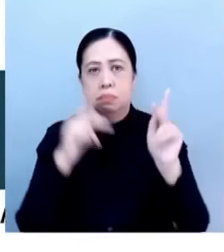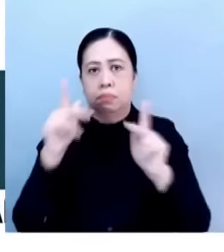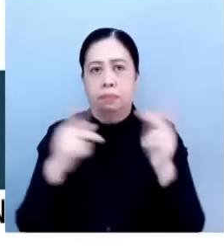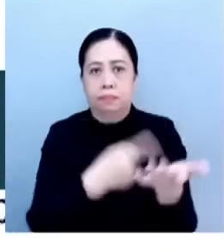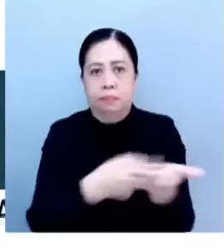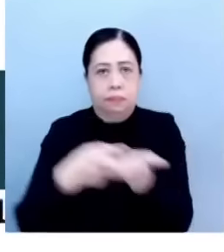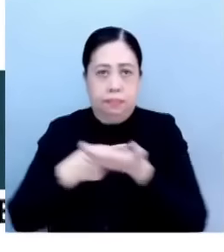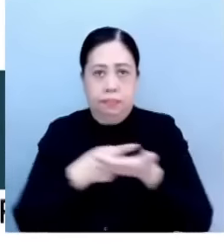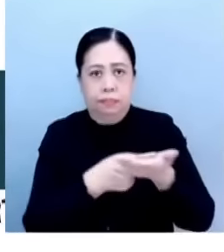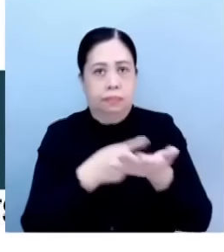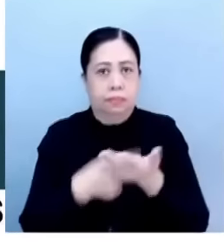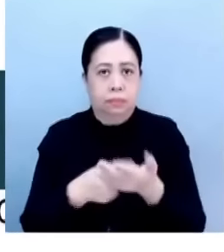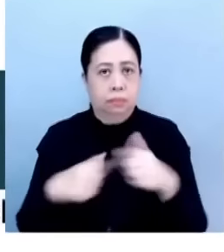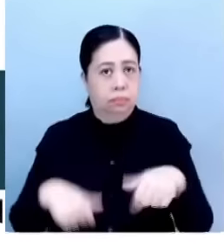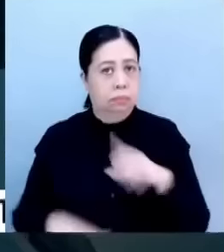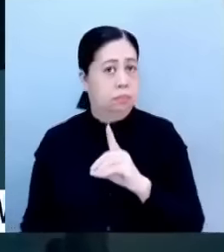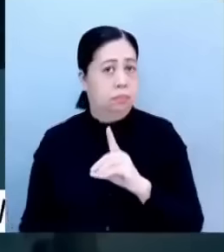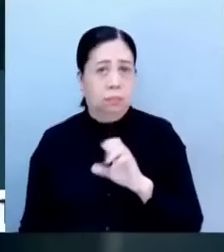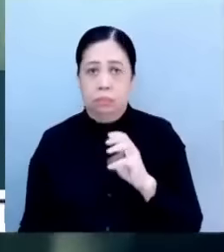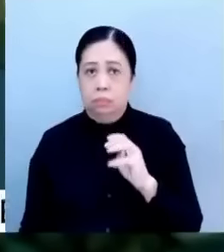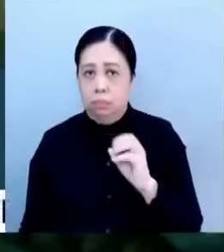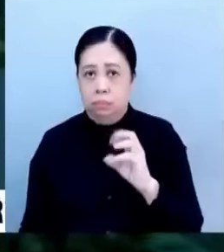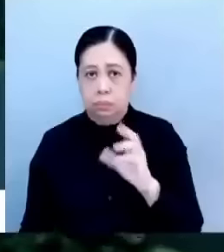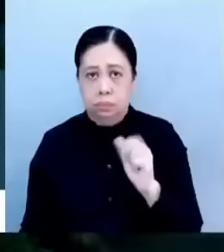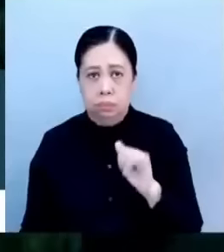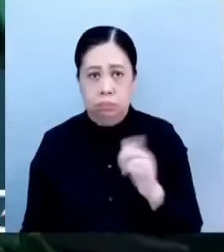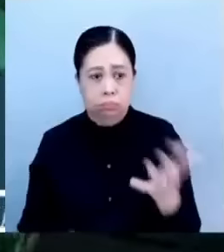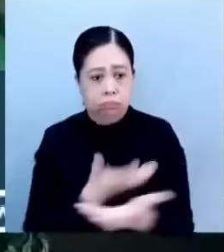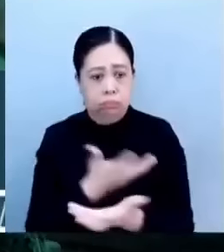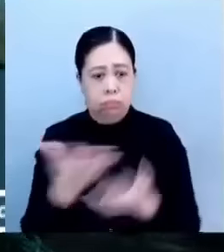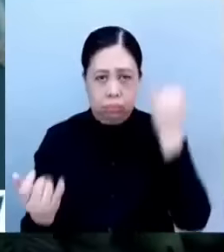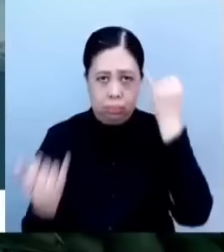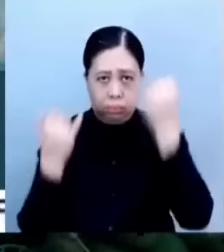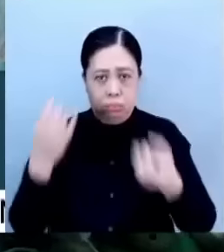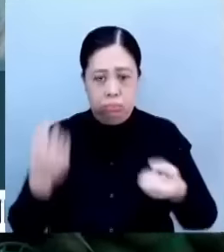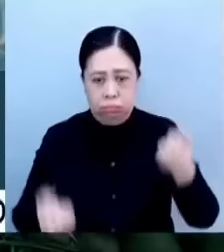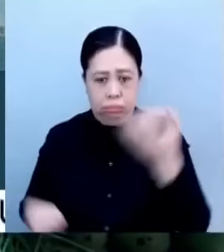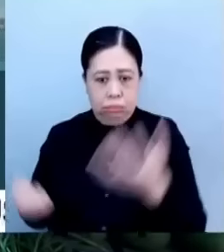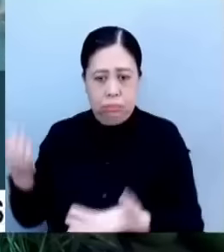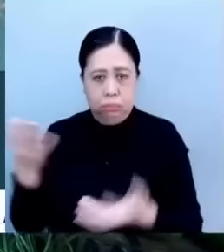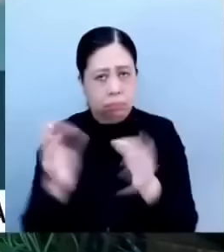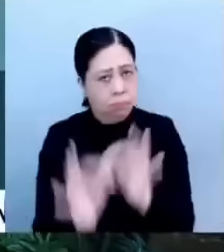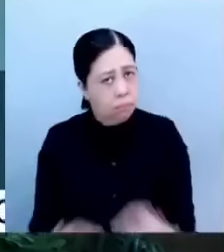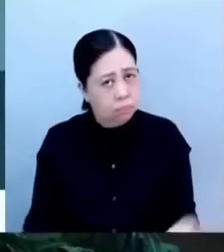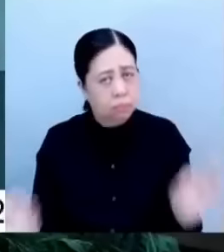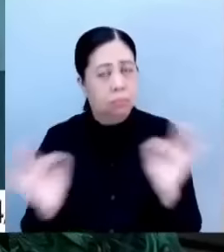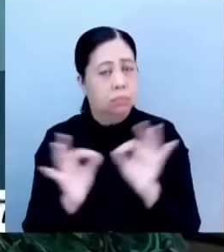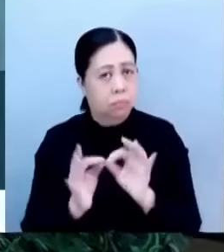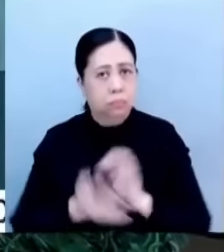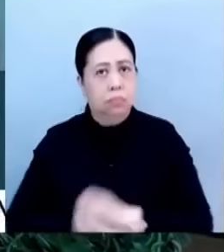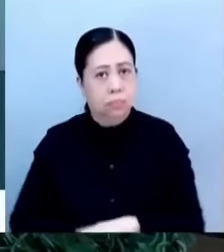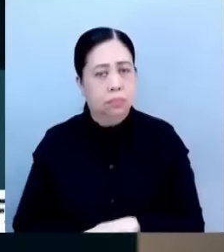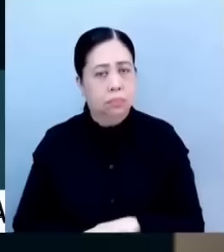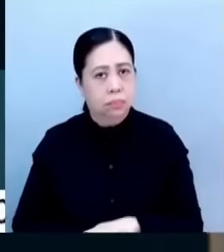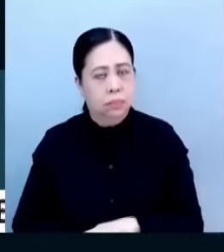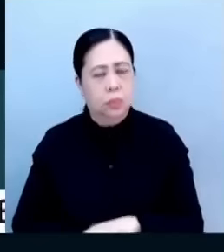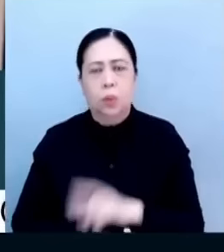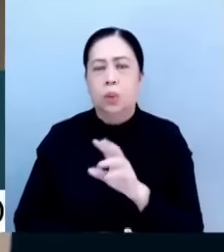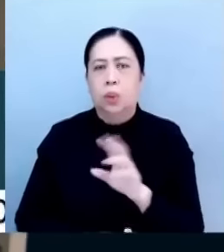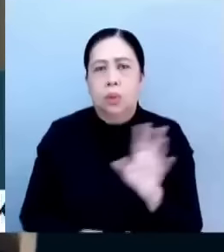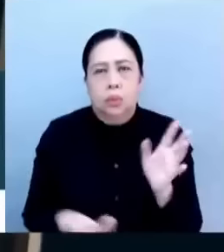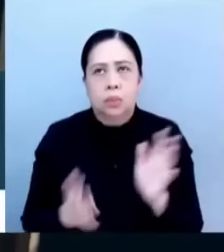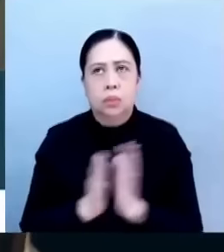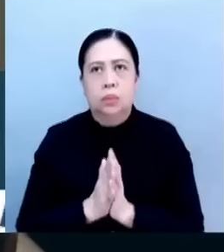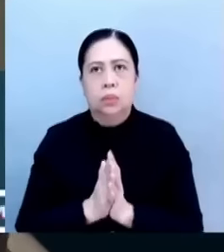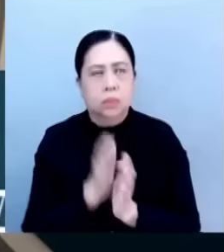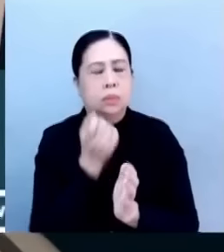Kasi in a democracy, yung exchange of ideas is very, very essential and very important. No, it's I get